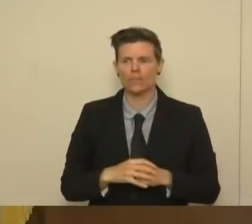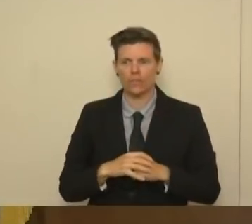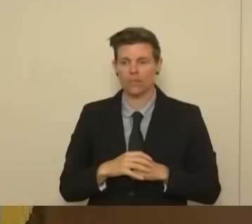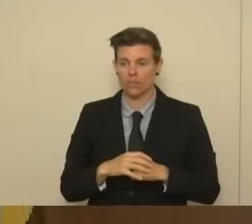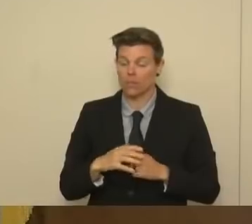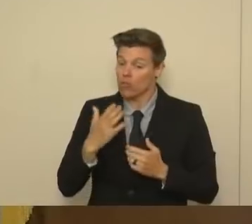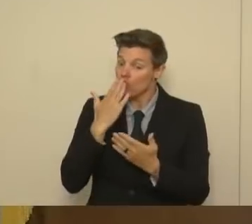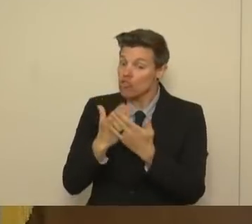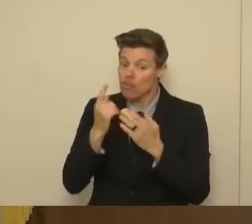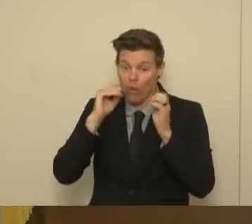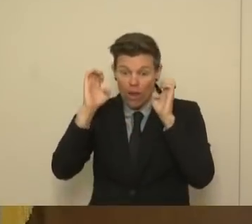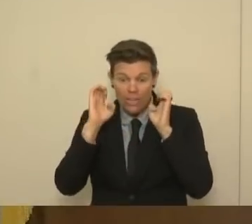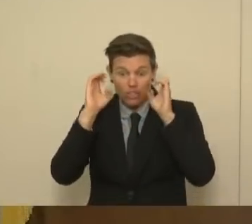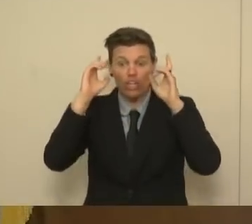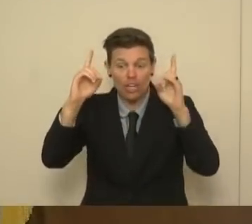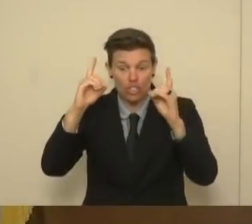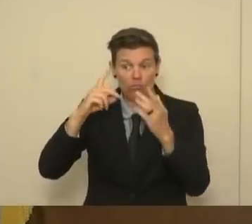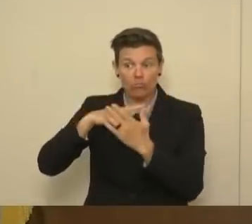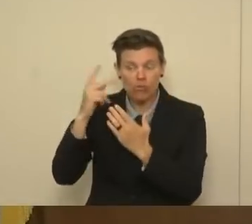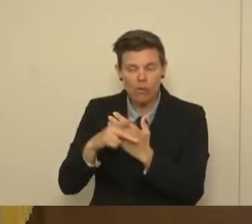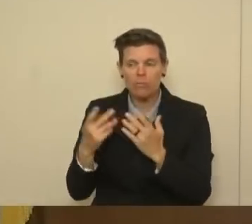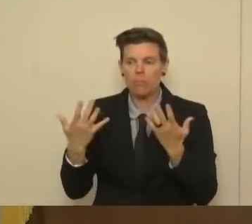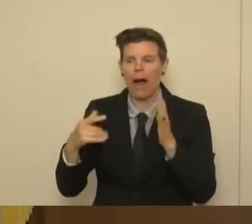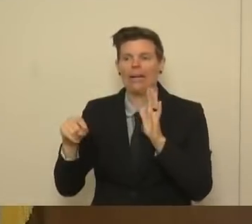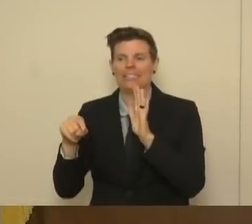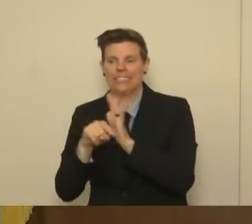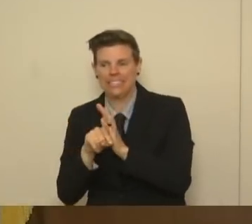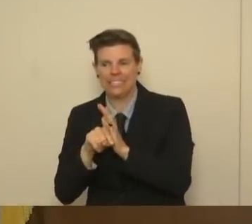group. So we have